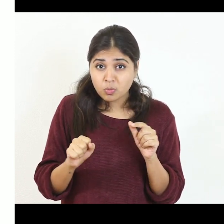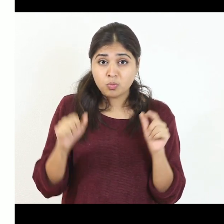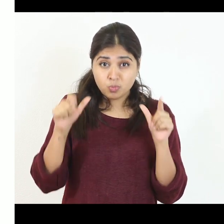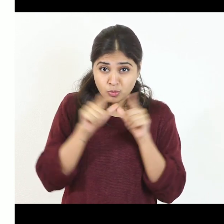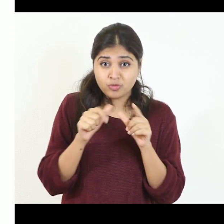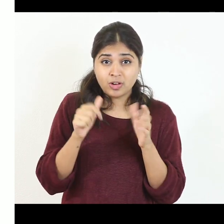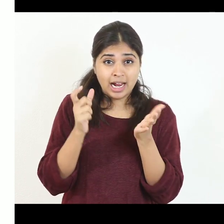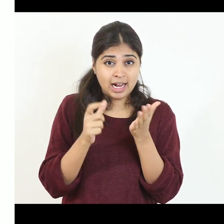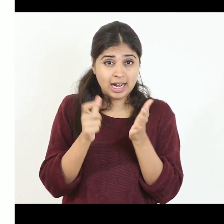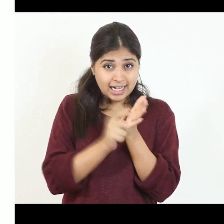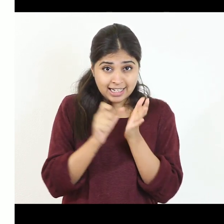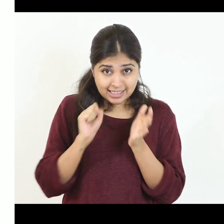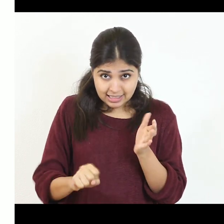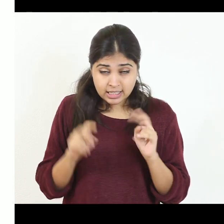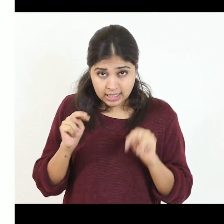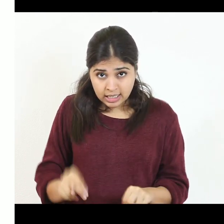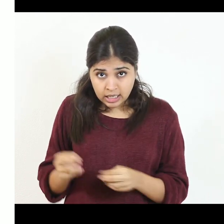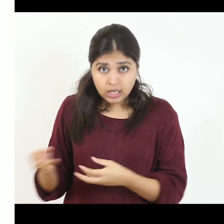will not be opened.